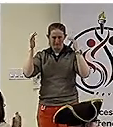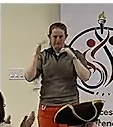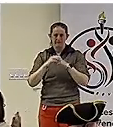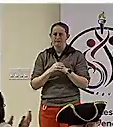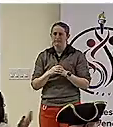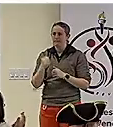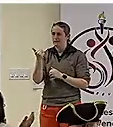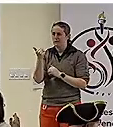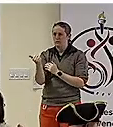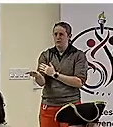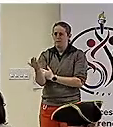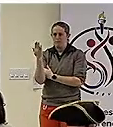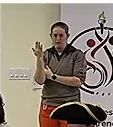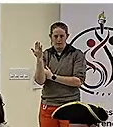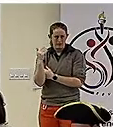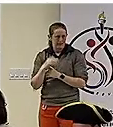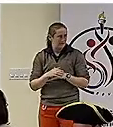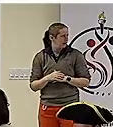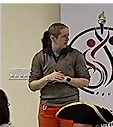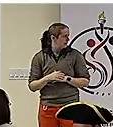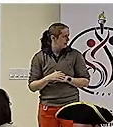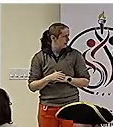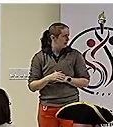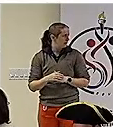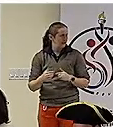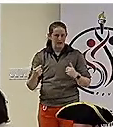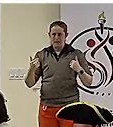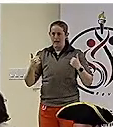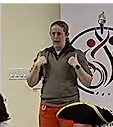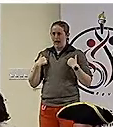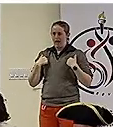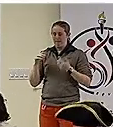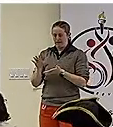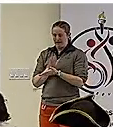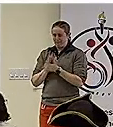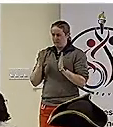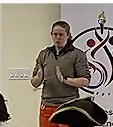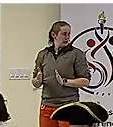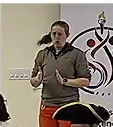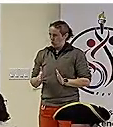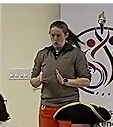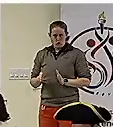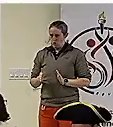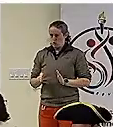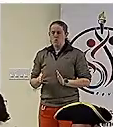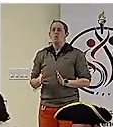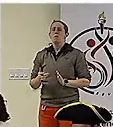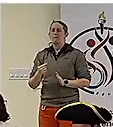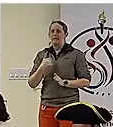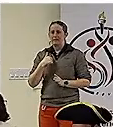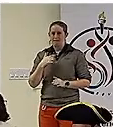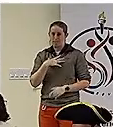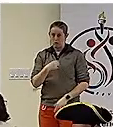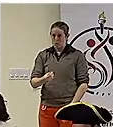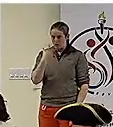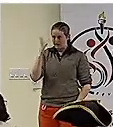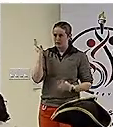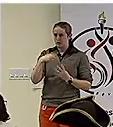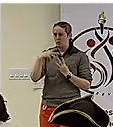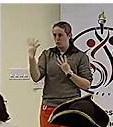Good morning, everyone. I am not a notes person, but I do want to say I am a white,